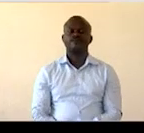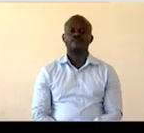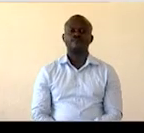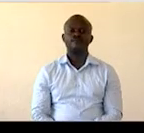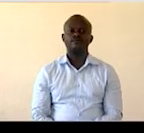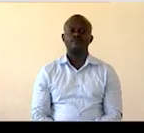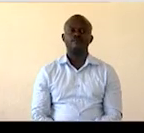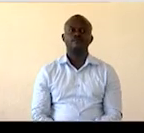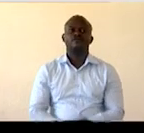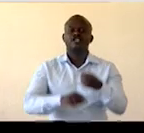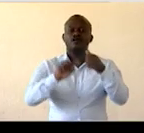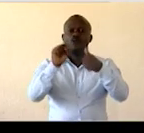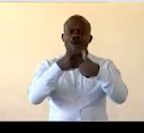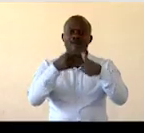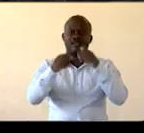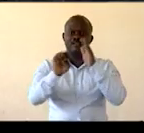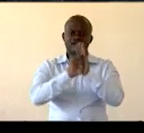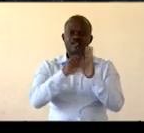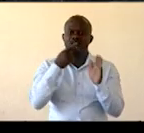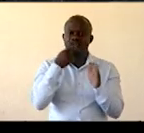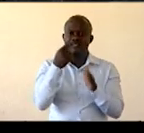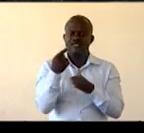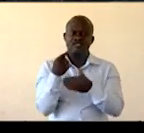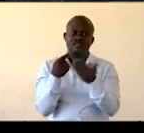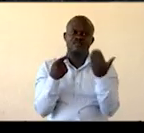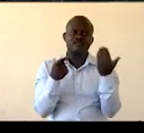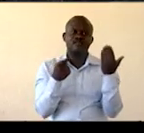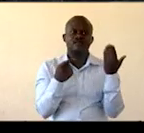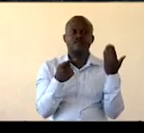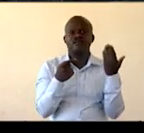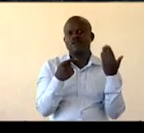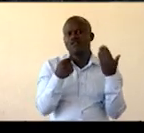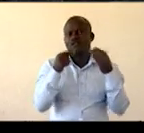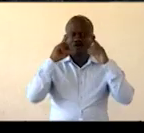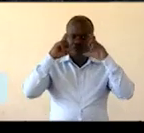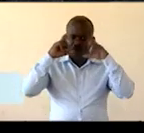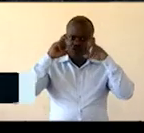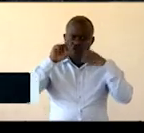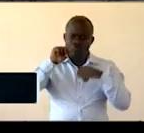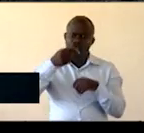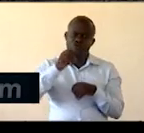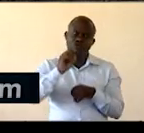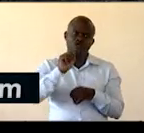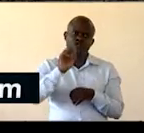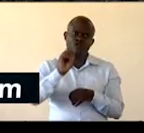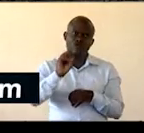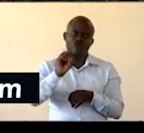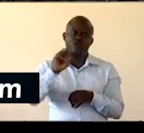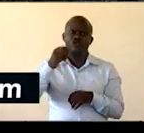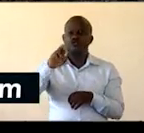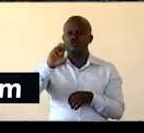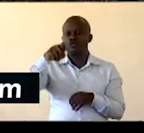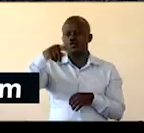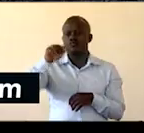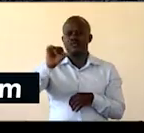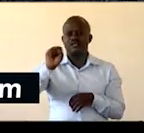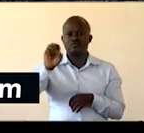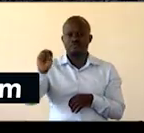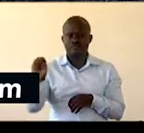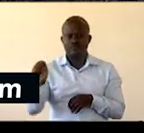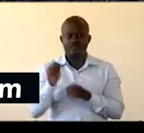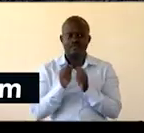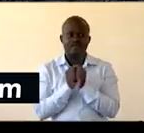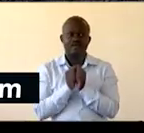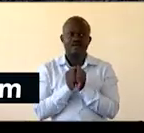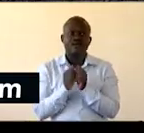One example is phototropism.